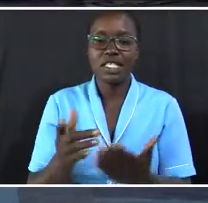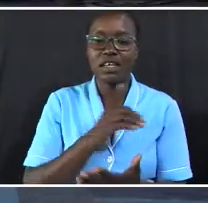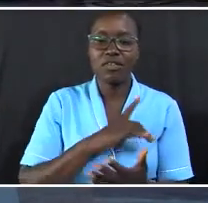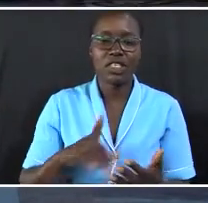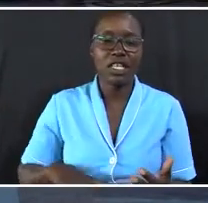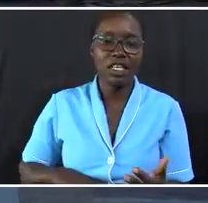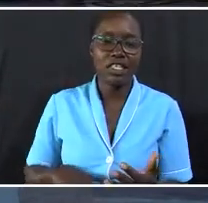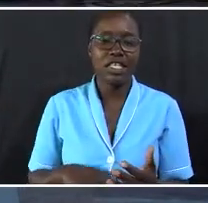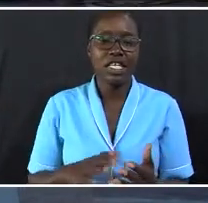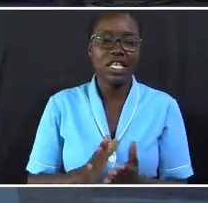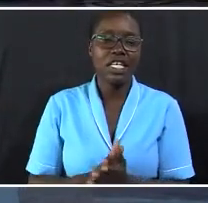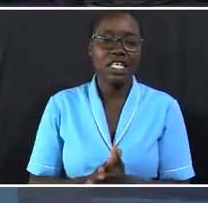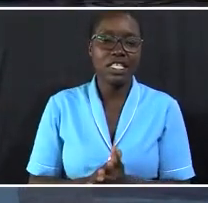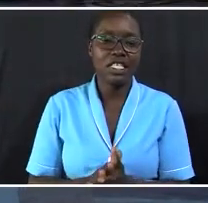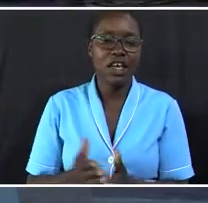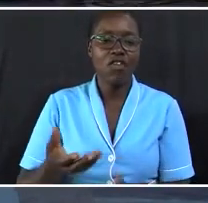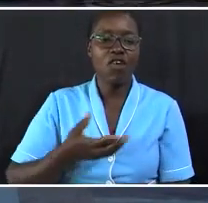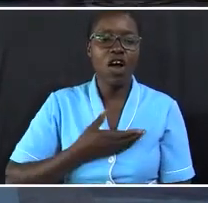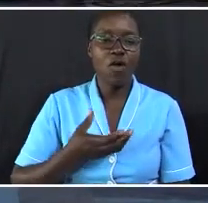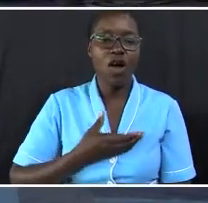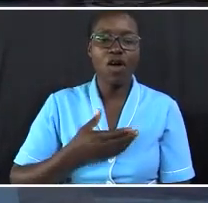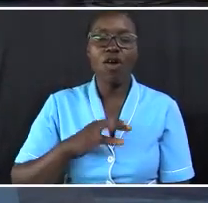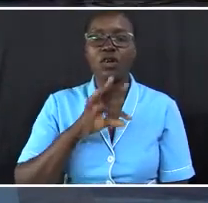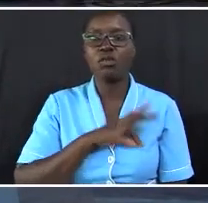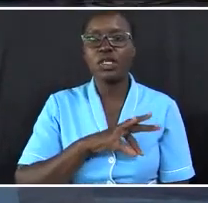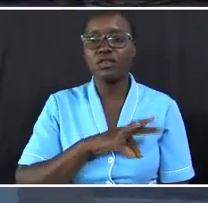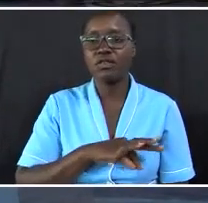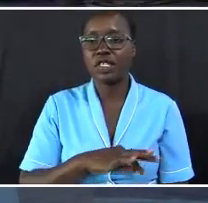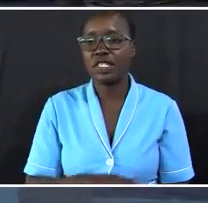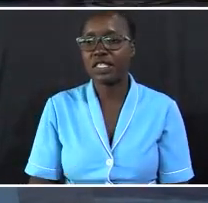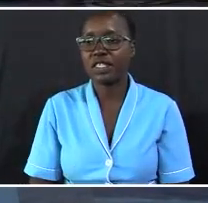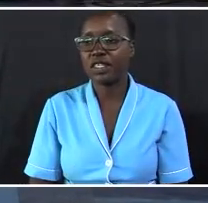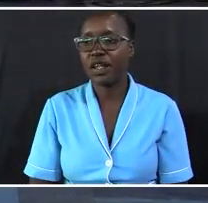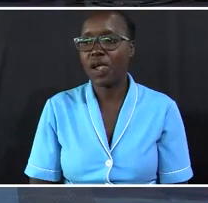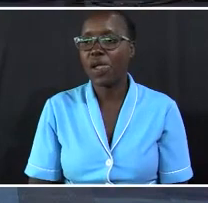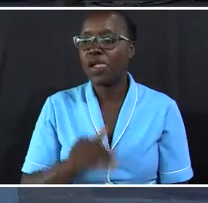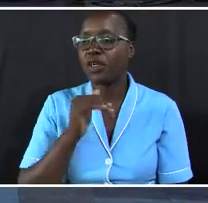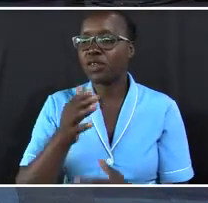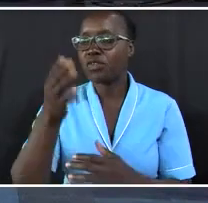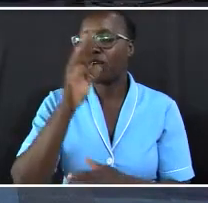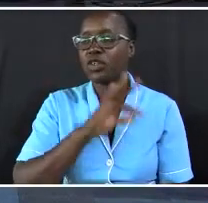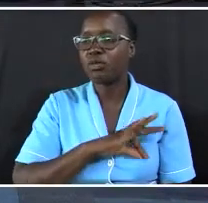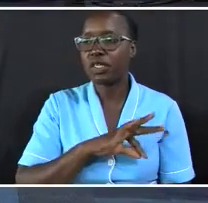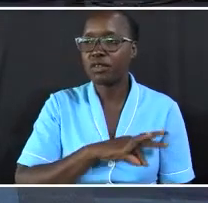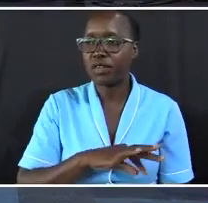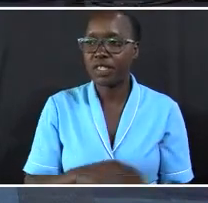is essentially for our own benefit. It is not for God's benefit.